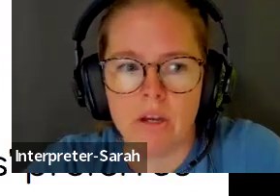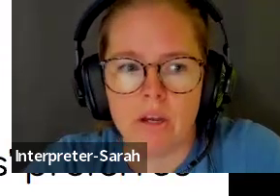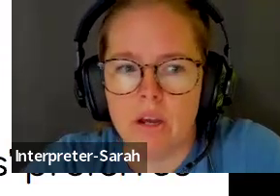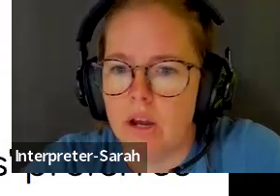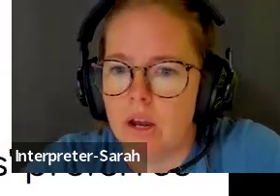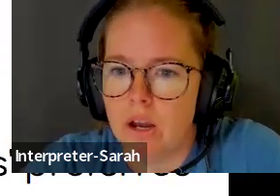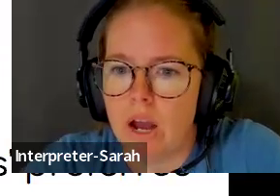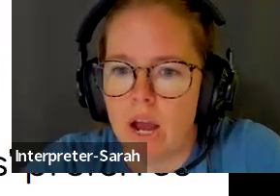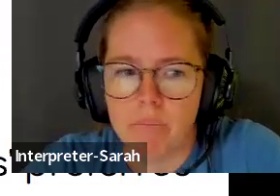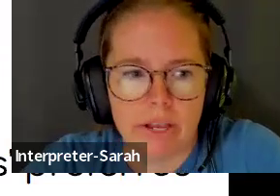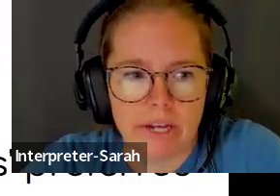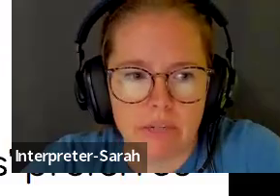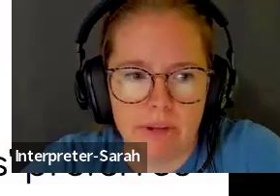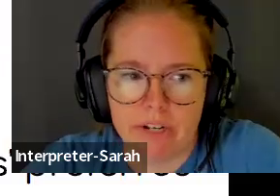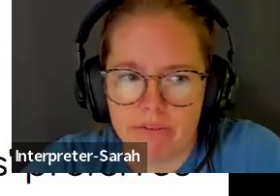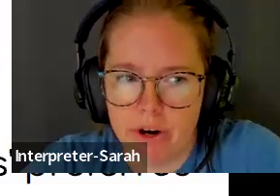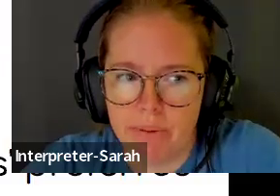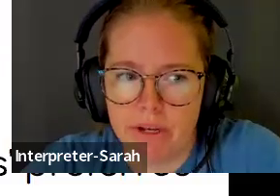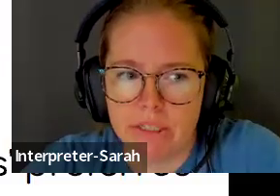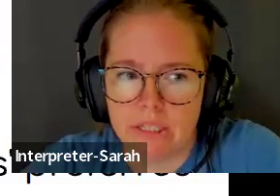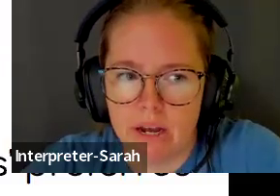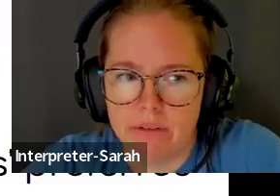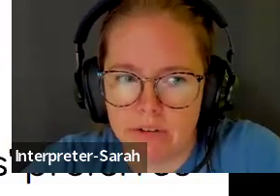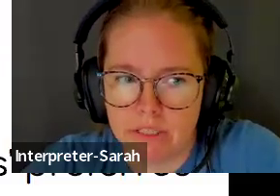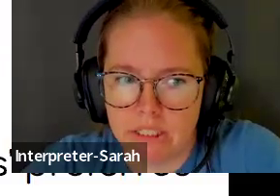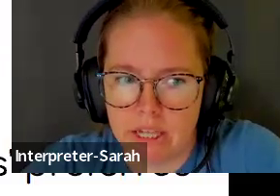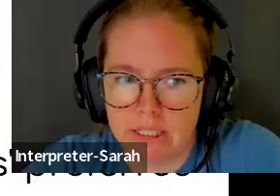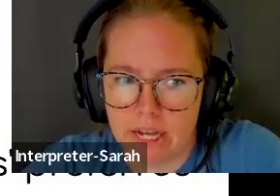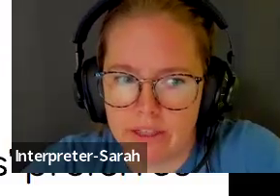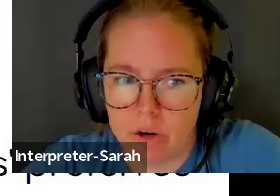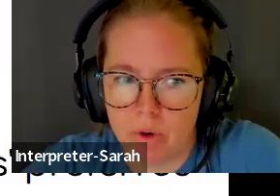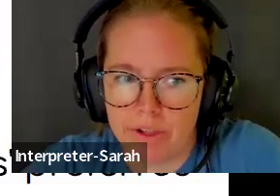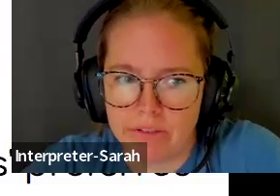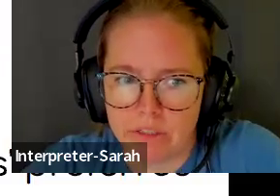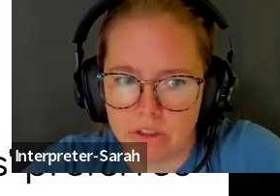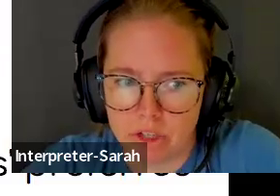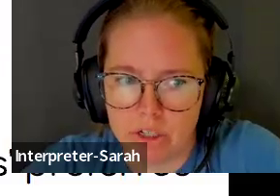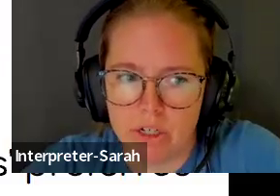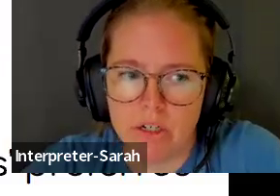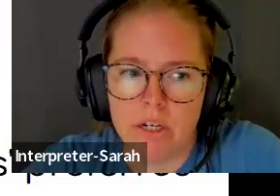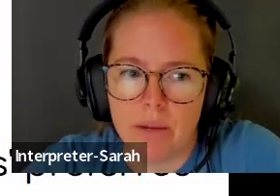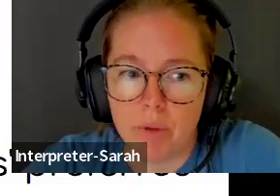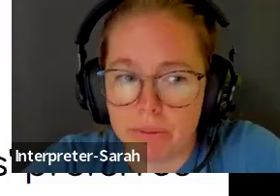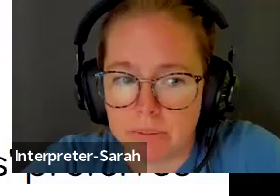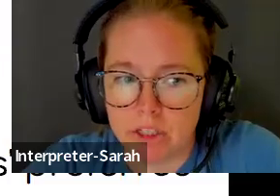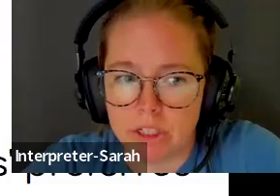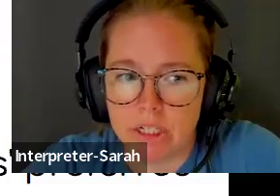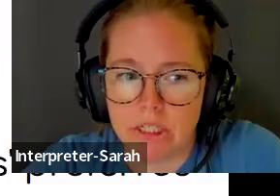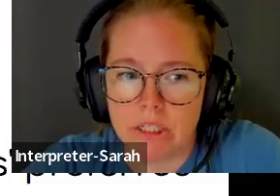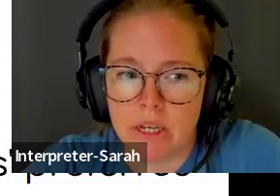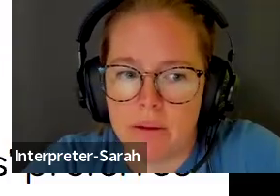Health. Like I said, we have the deaf therapist, deaf CCLSI, the care coordinator, life skills instructor,